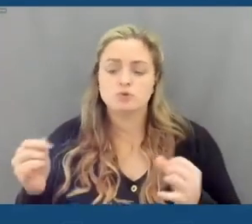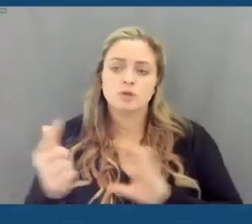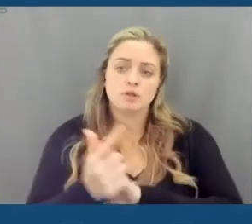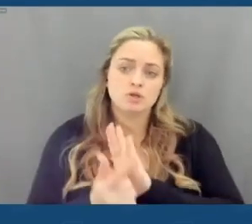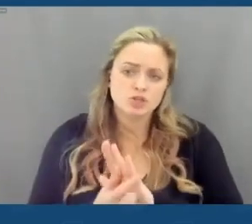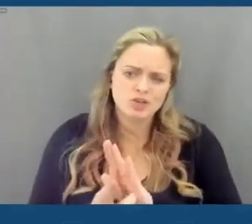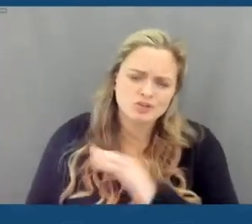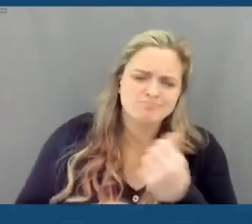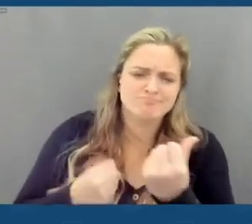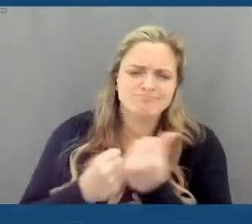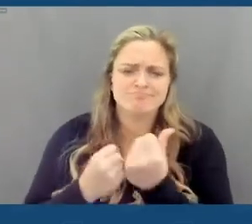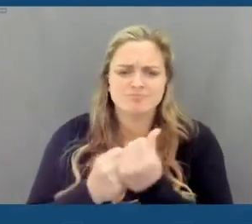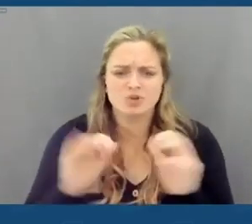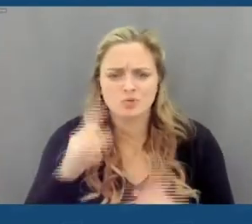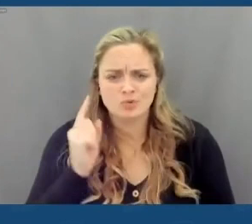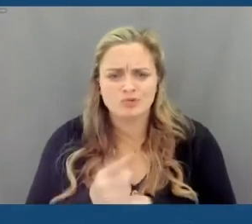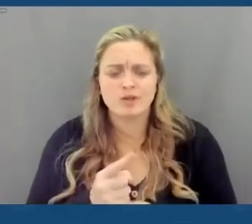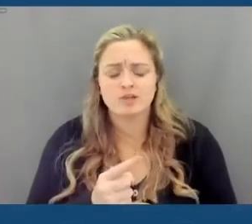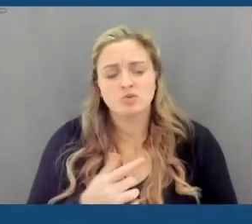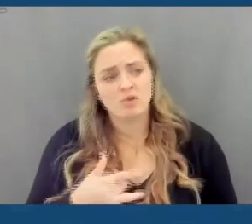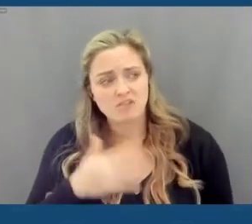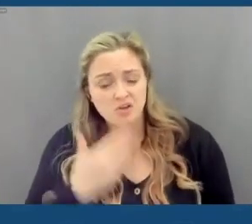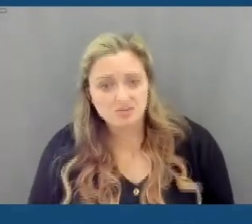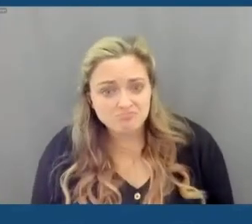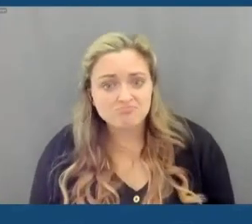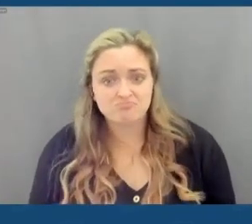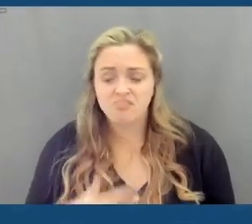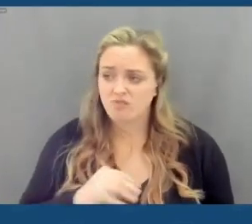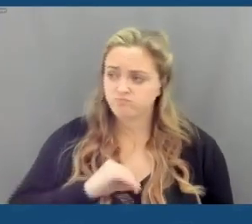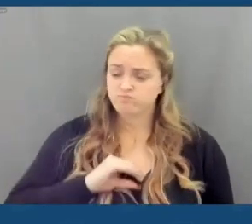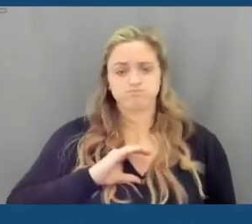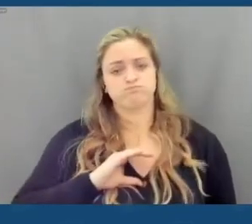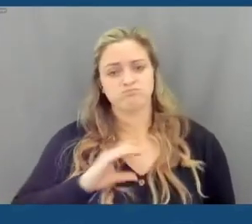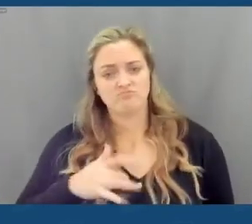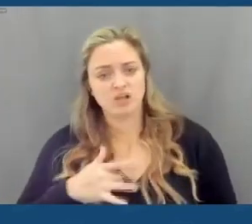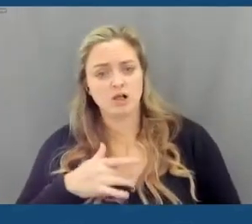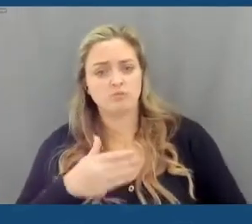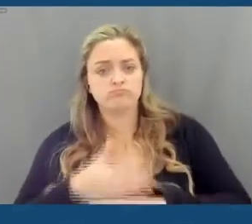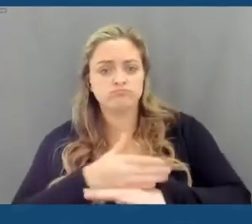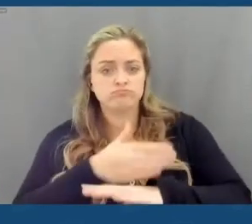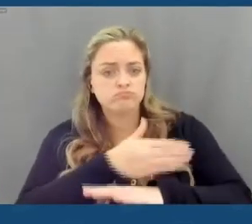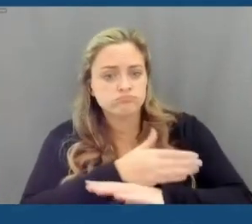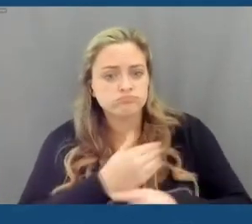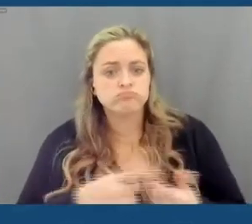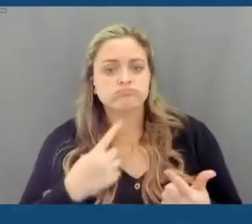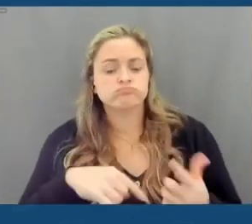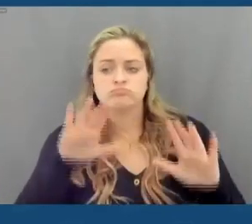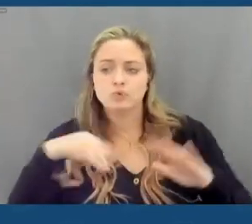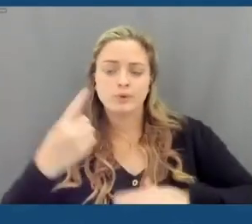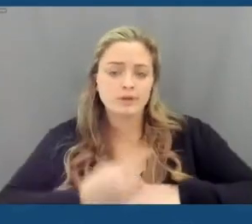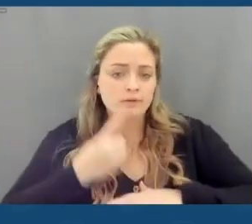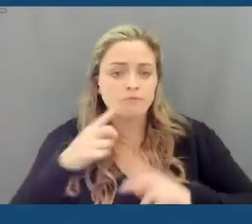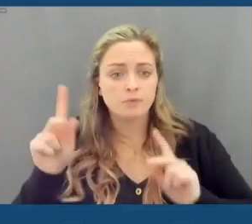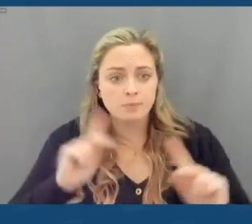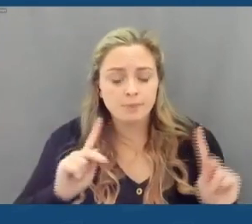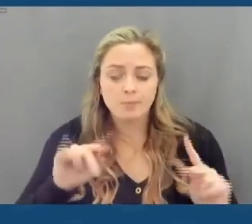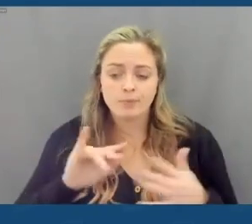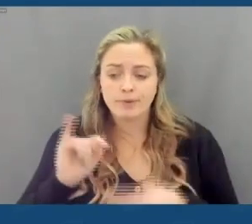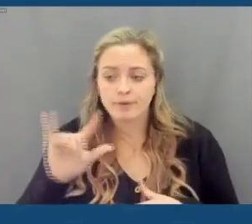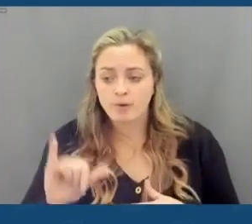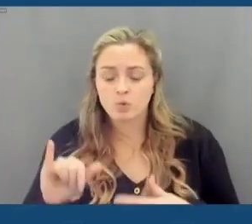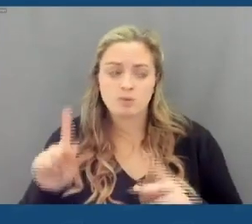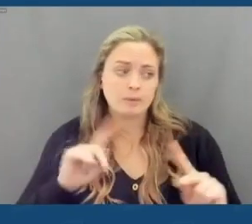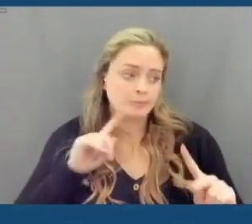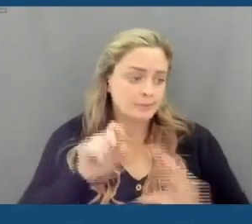to do what's right. So I feel good. I feel good. We're making progress. This is a great day for the people of this county and the people of this